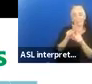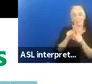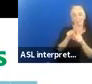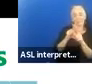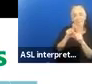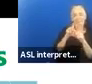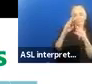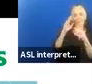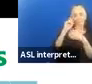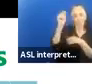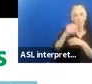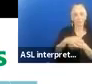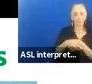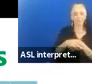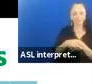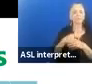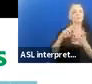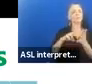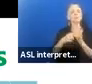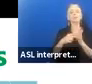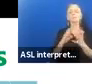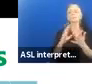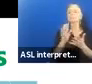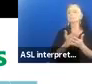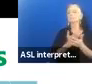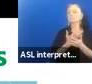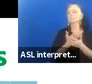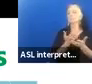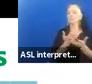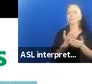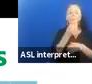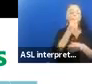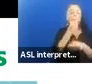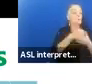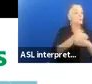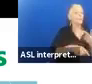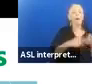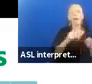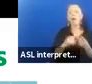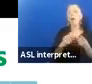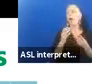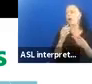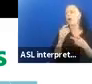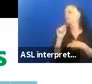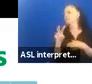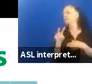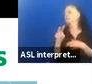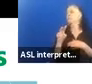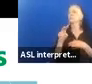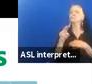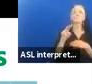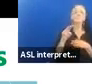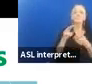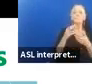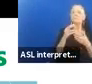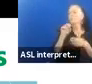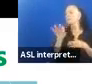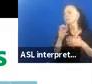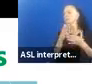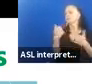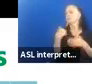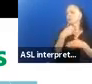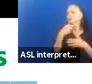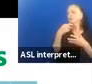From what we eat to what we watch, they can subtly entice us into thinking that we're making